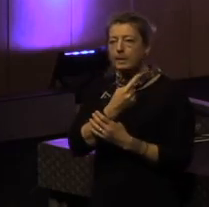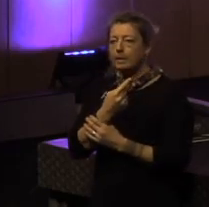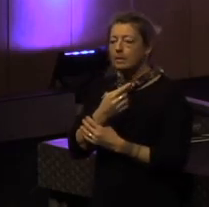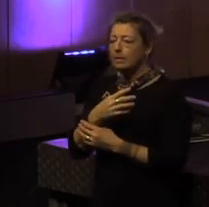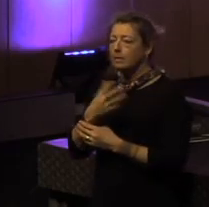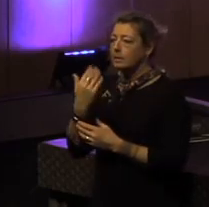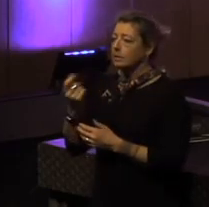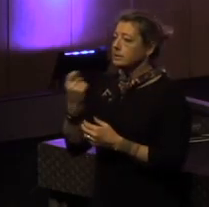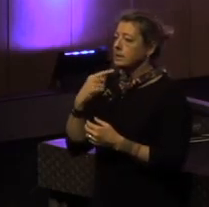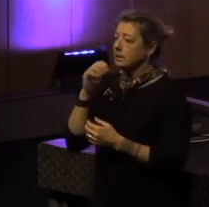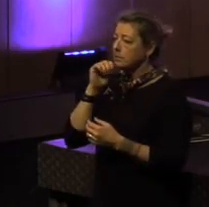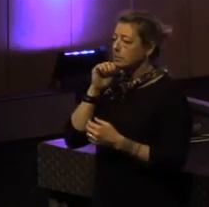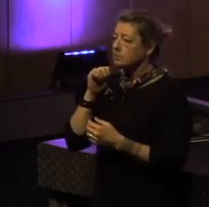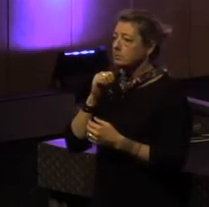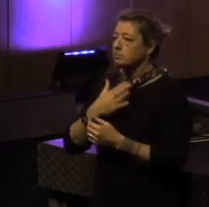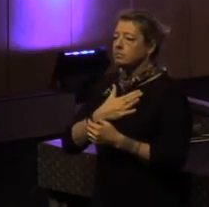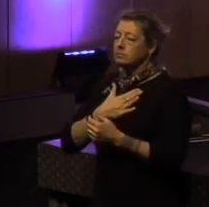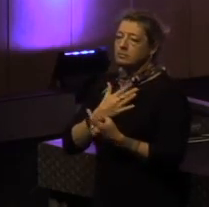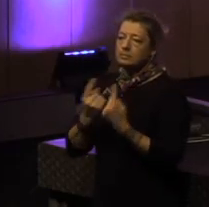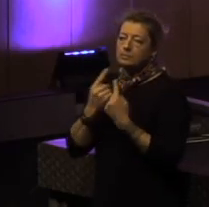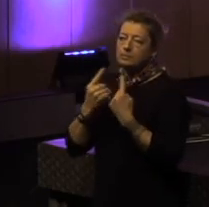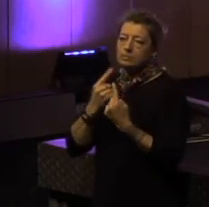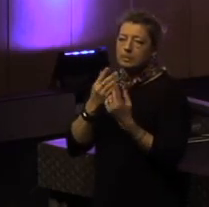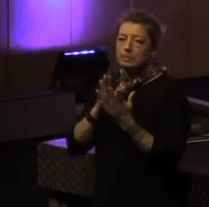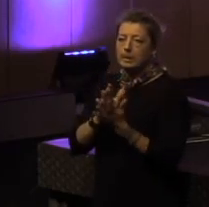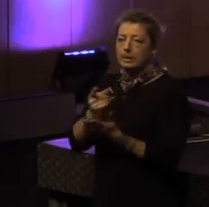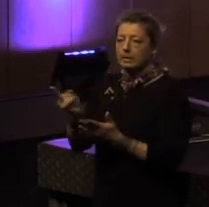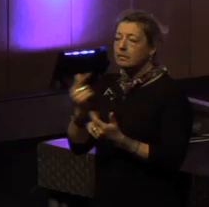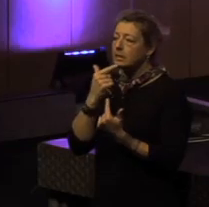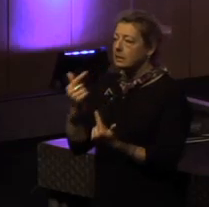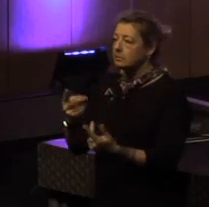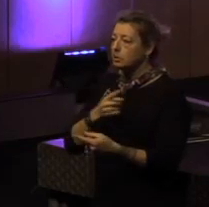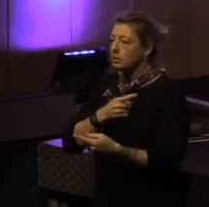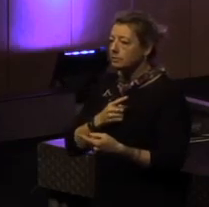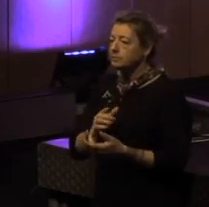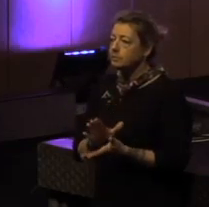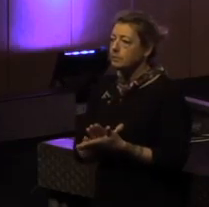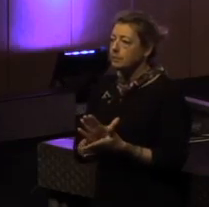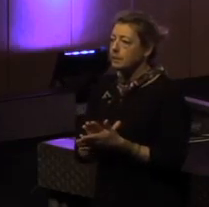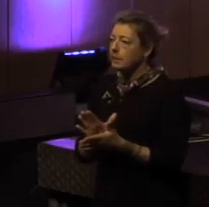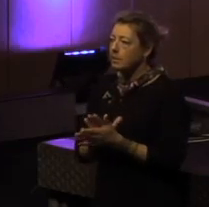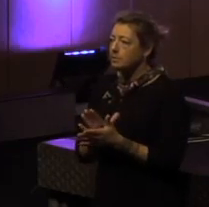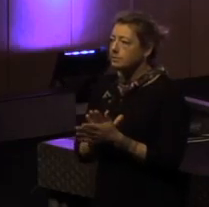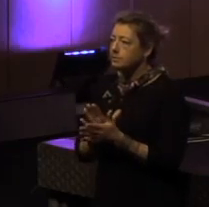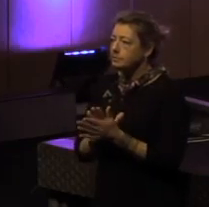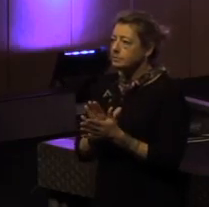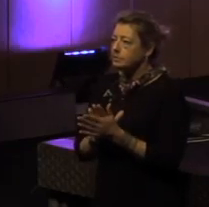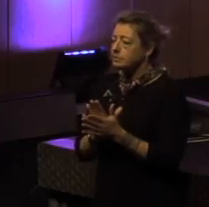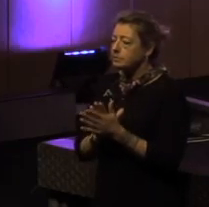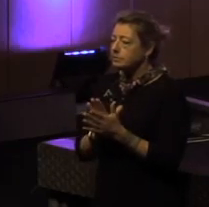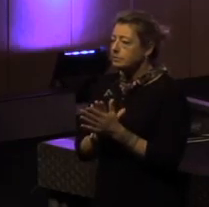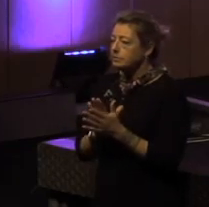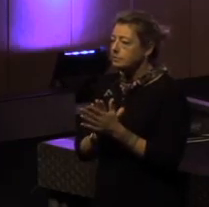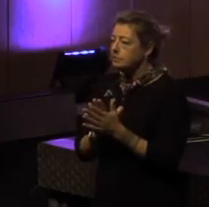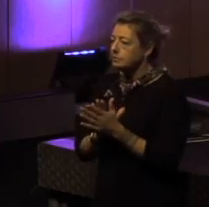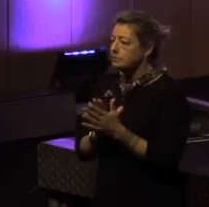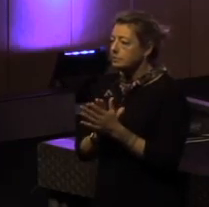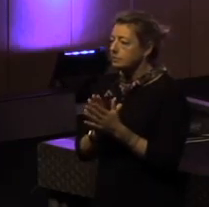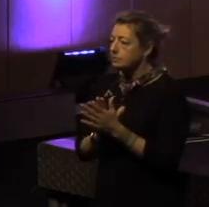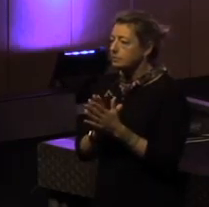hall. Ferguson is 6.5 square miles. The population